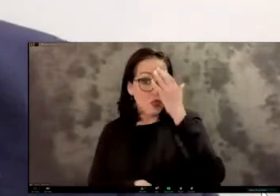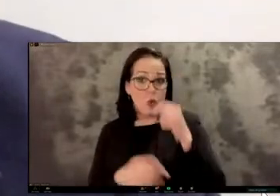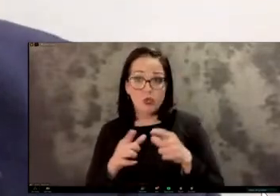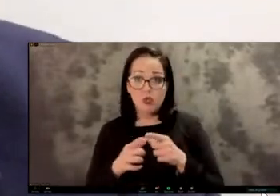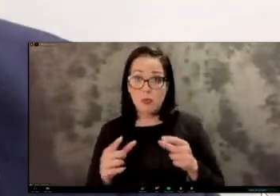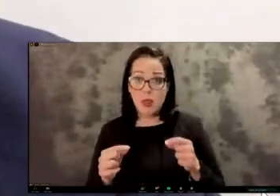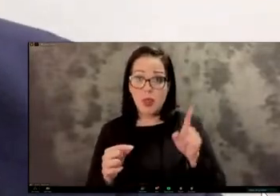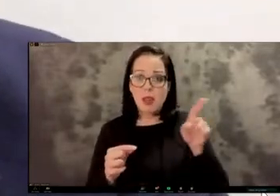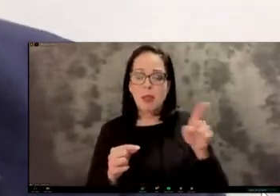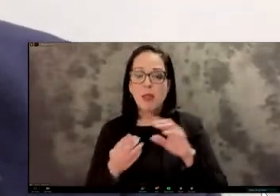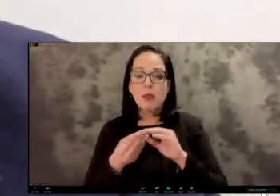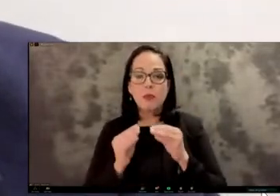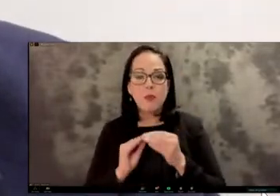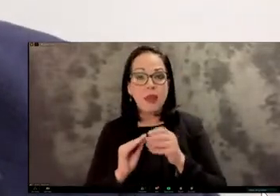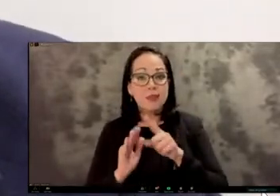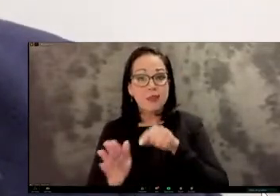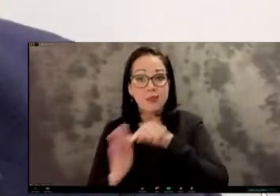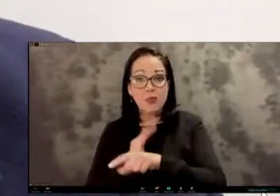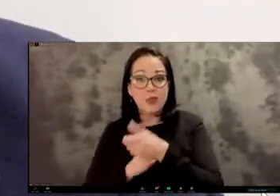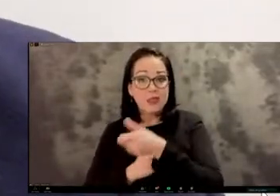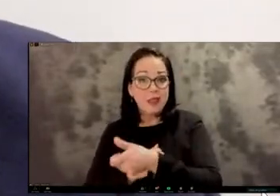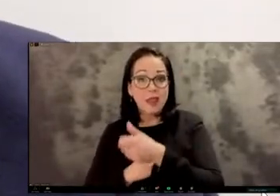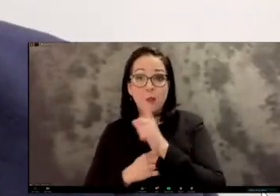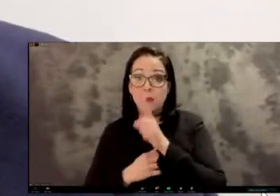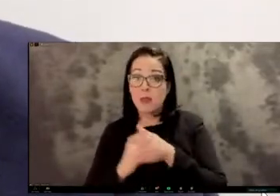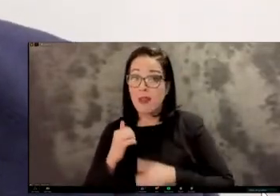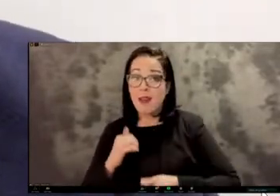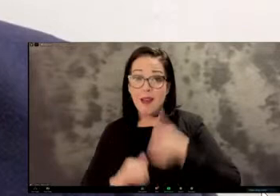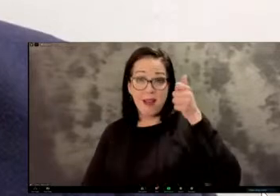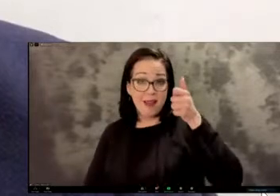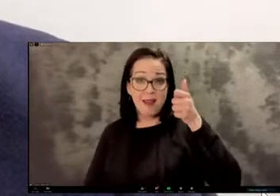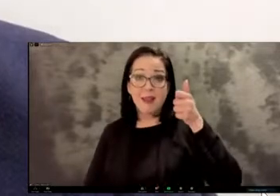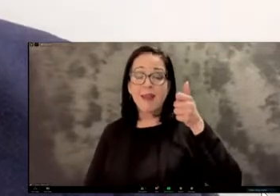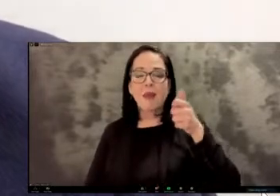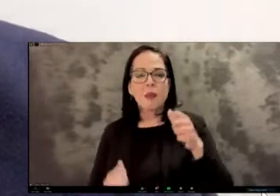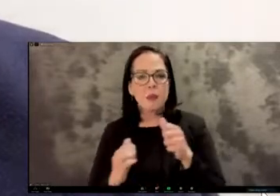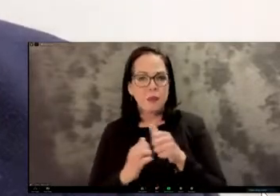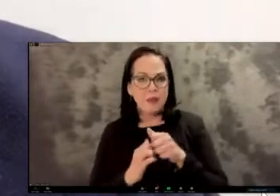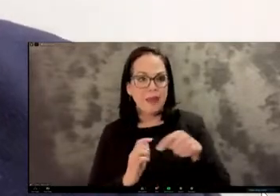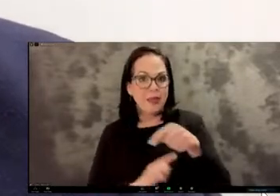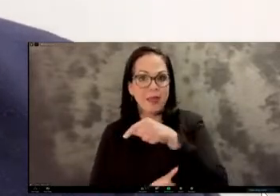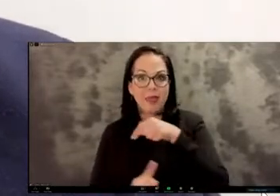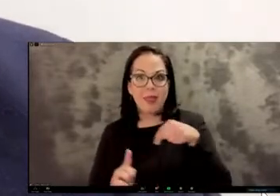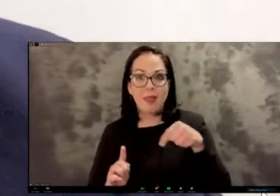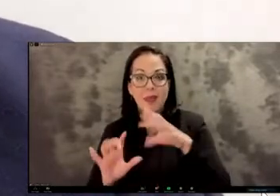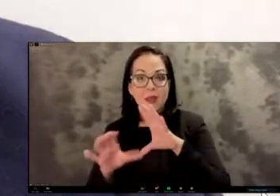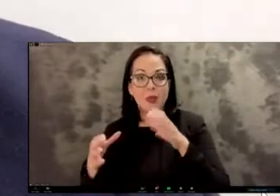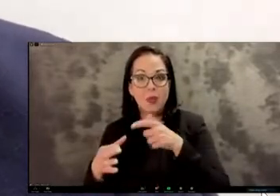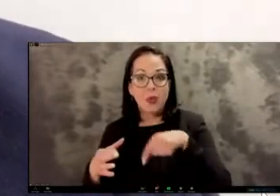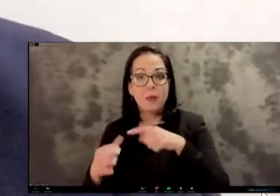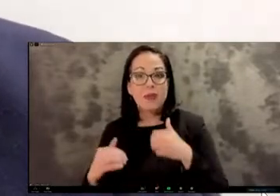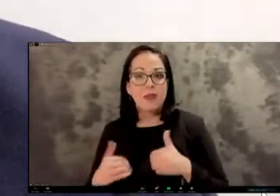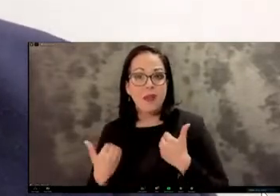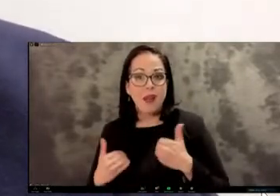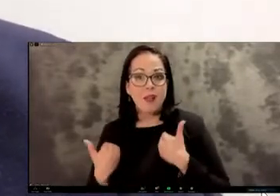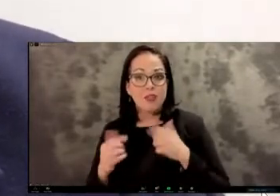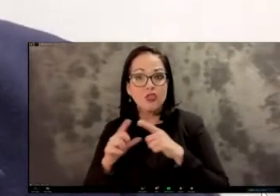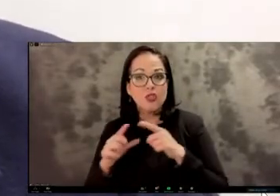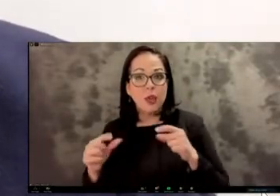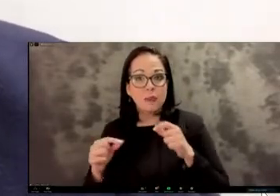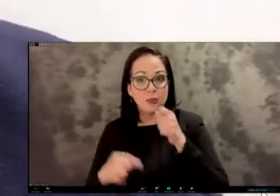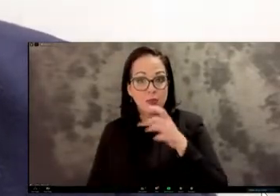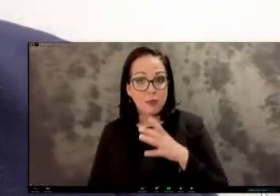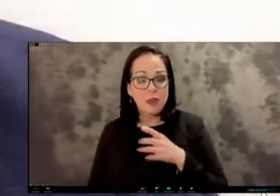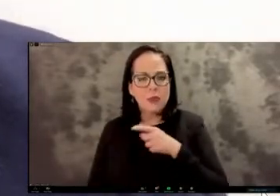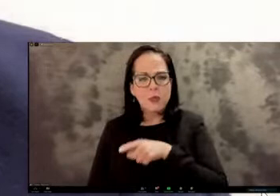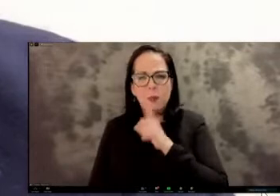the rates of suicide are actually quite high among younger Japanese women. So these things